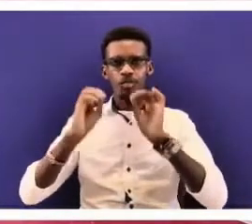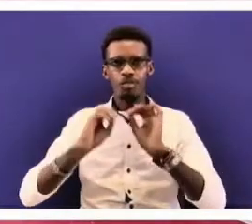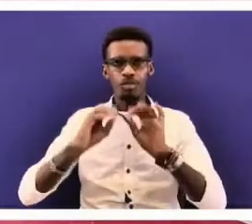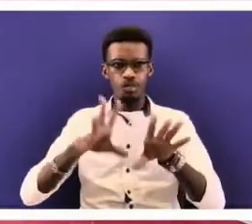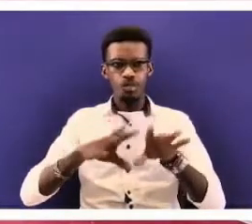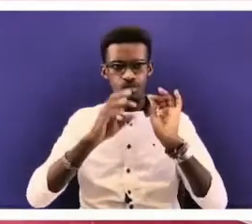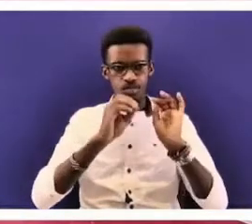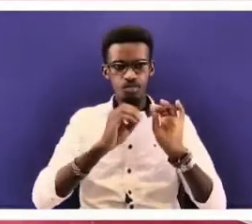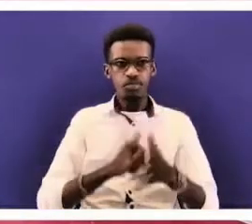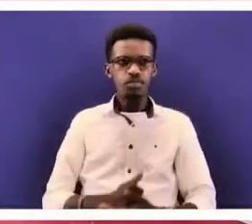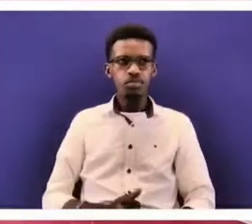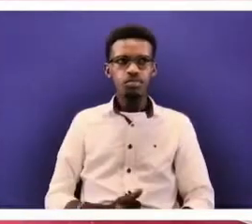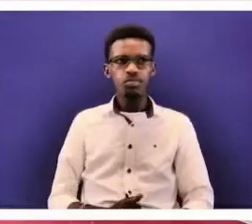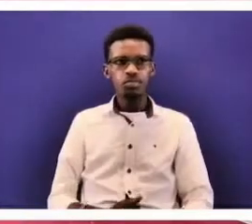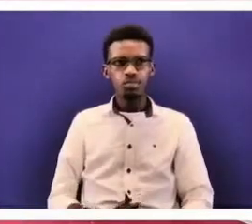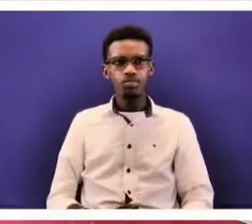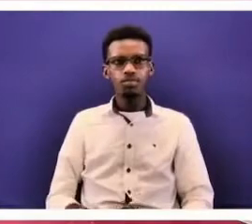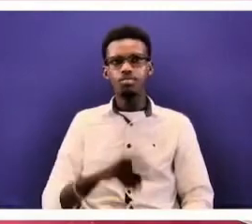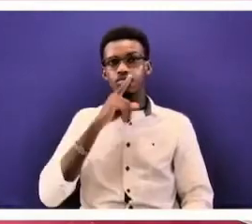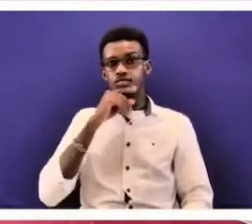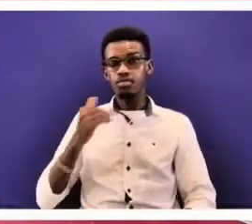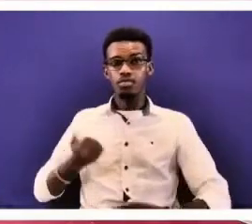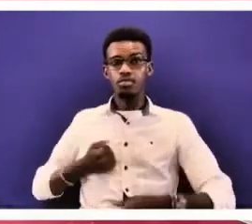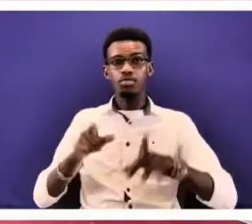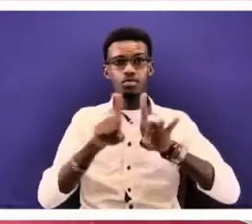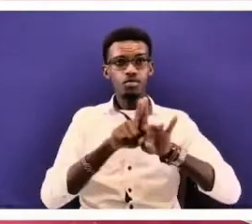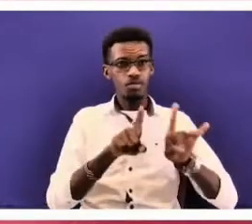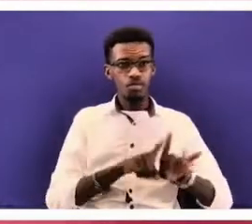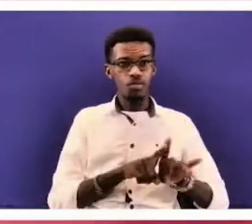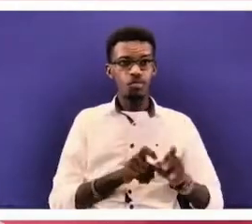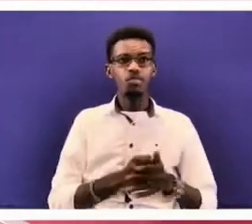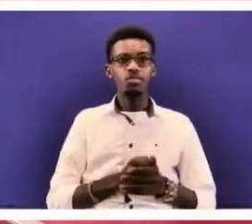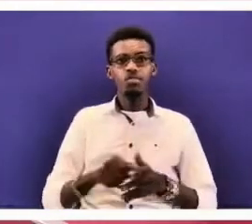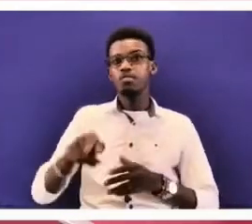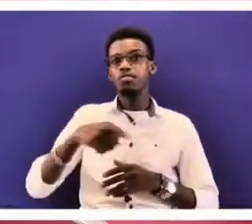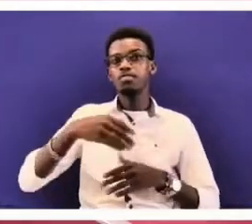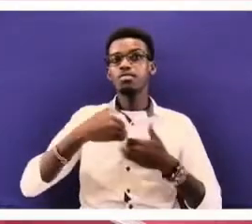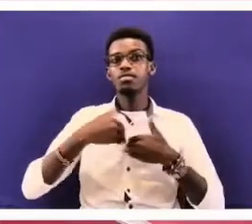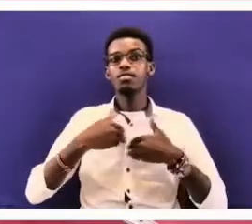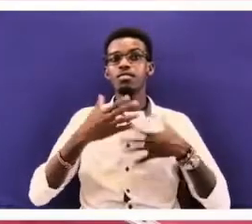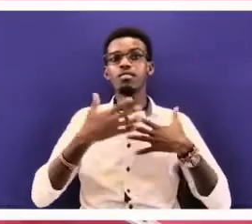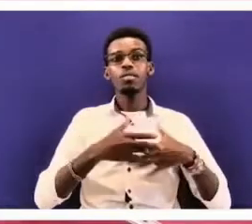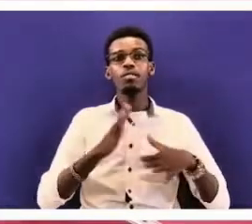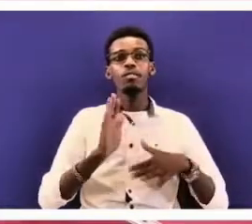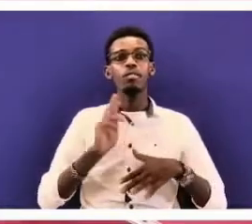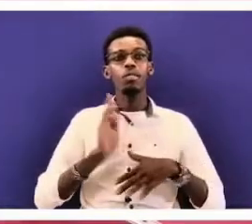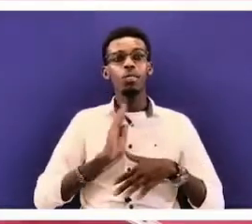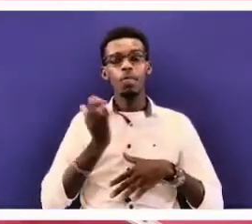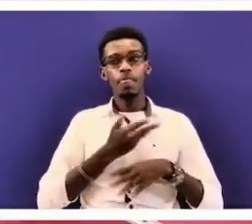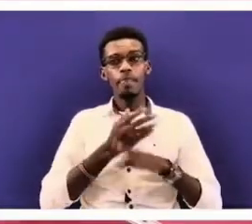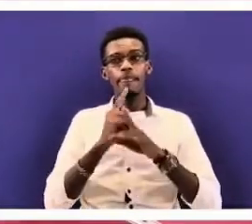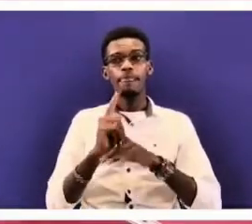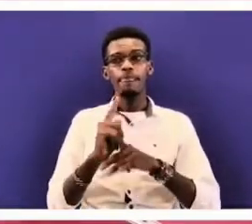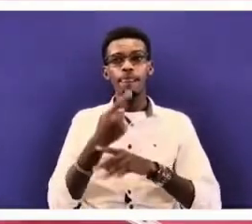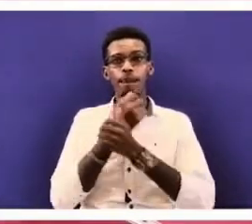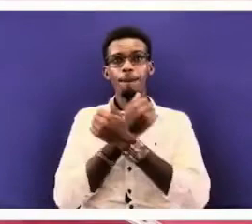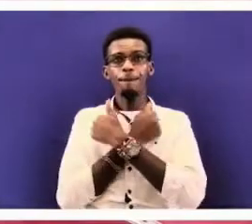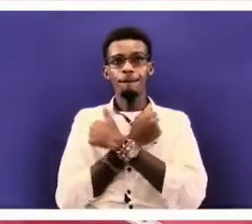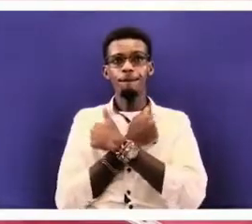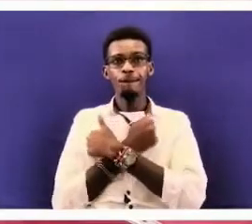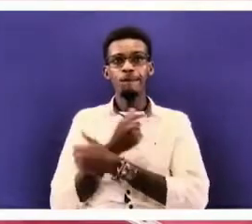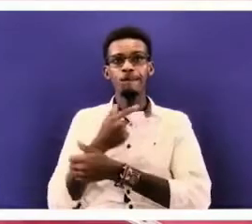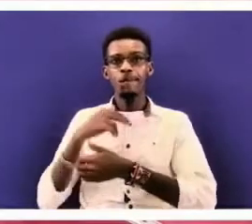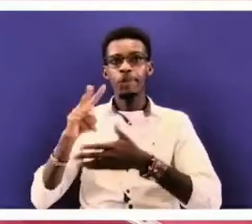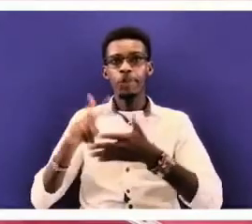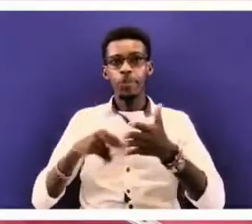pick. Brothers and sisters, we have lost our first love. I invite